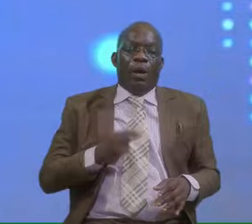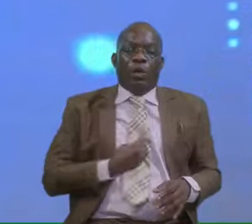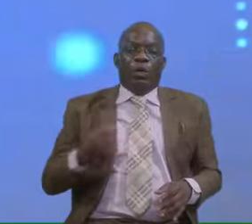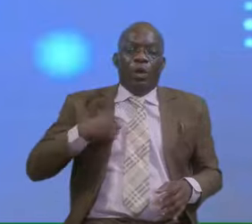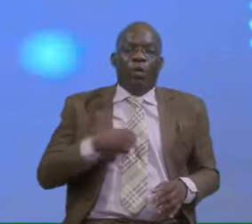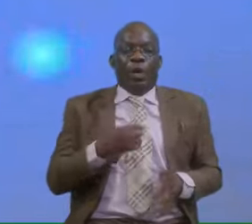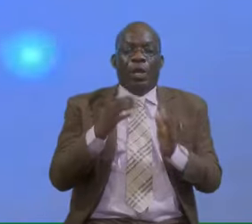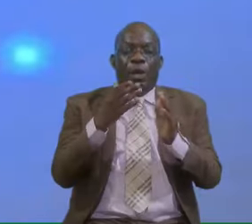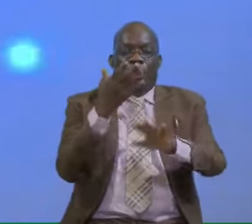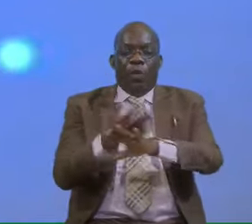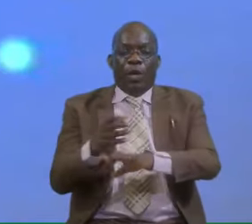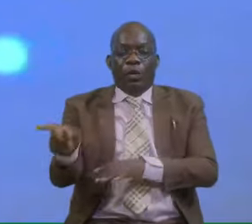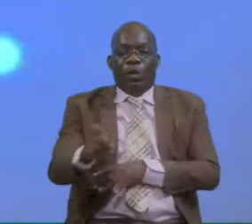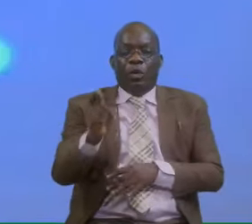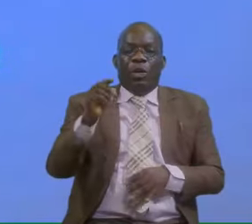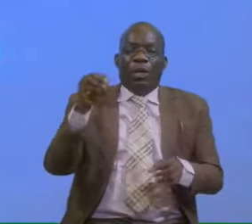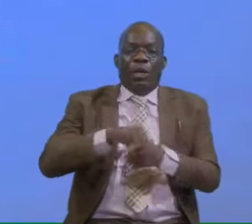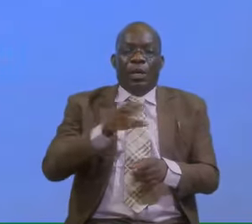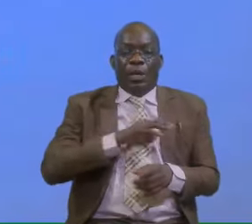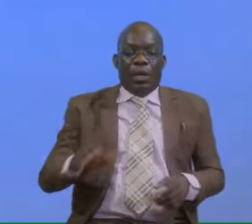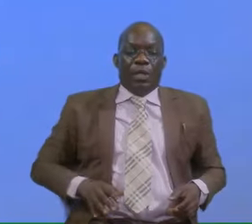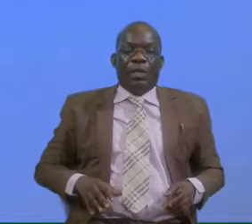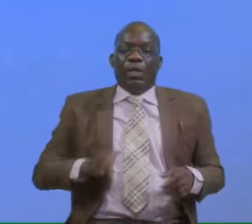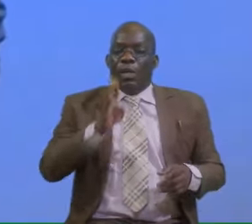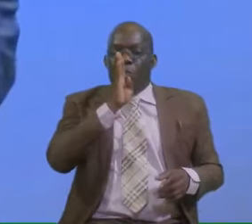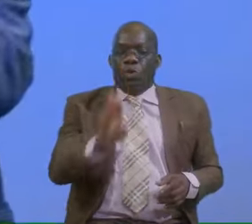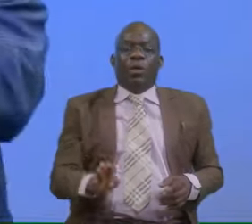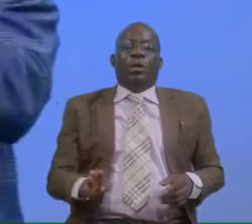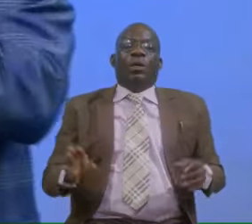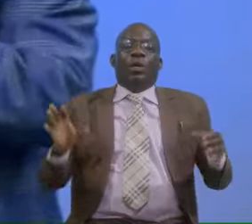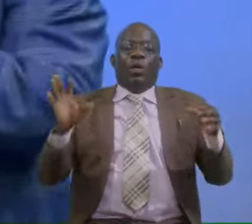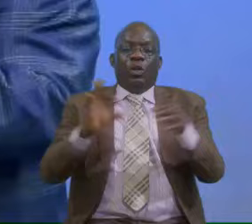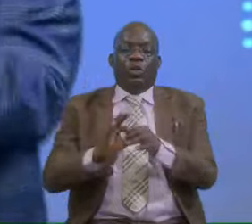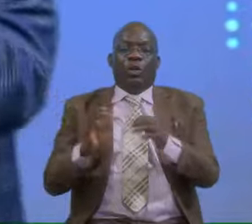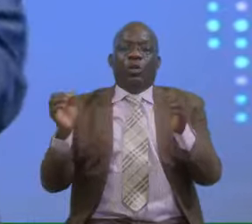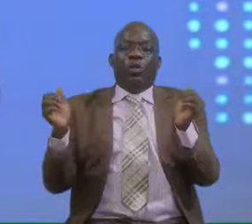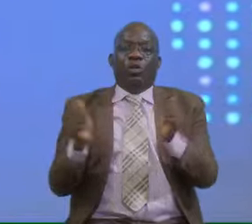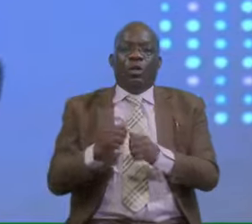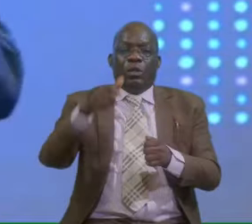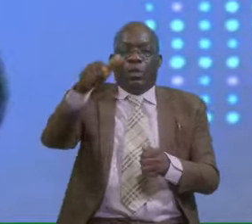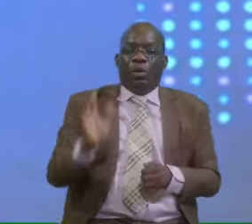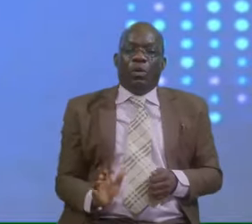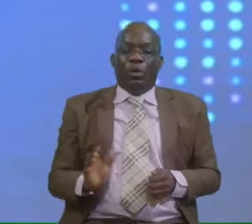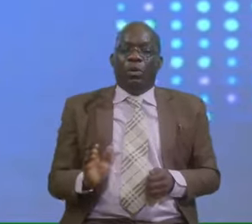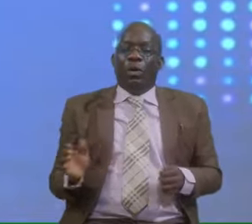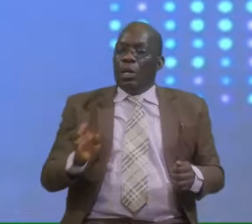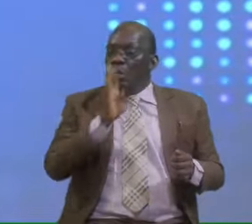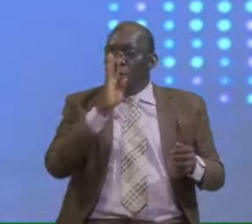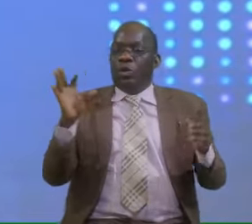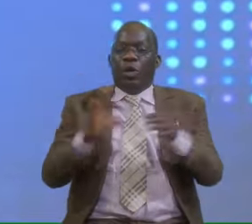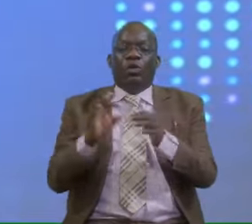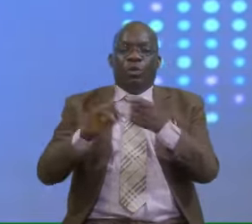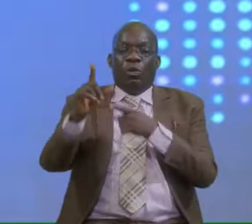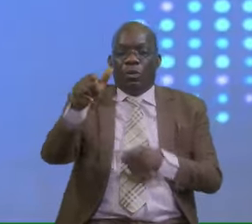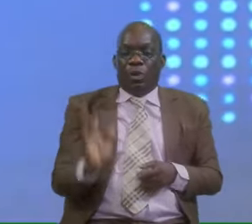stead, be ye reconciled unto God. Be ye reconciled unto God. You have